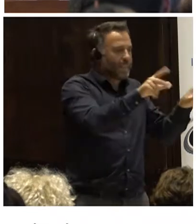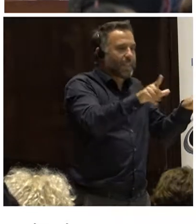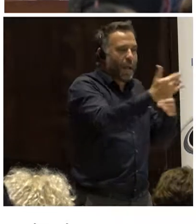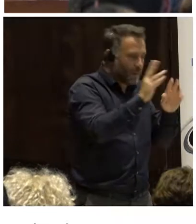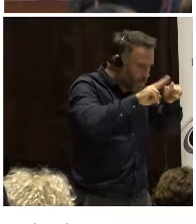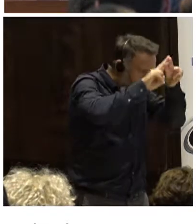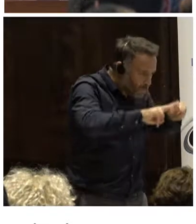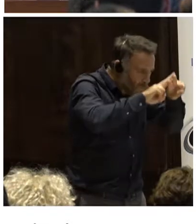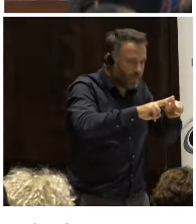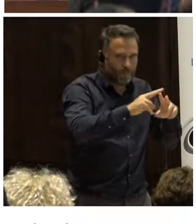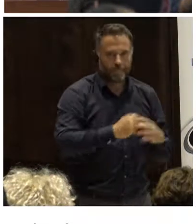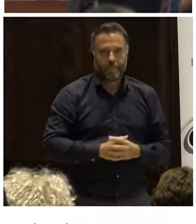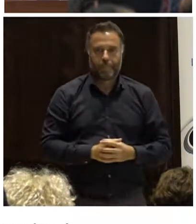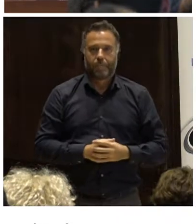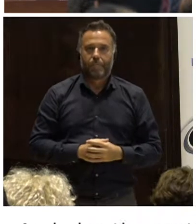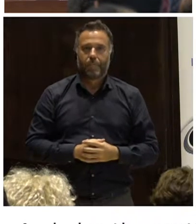giving the possibility